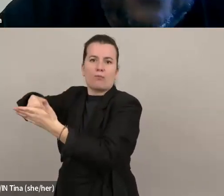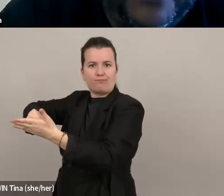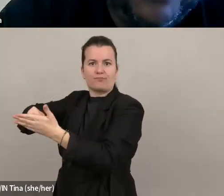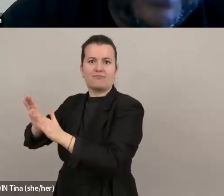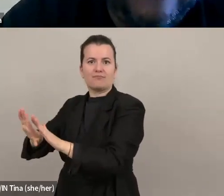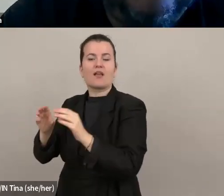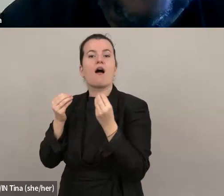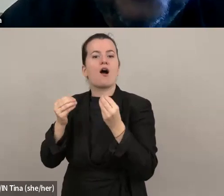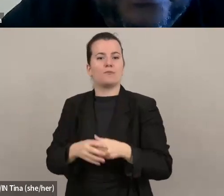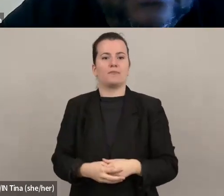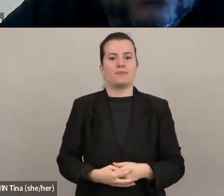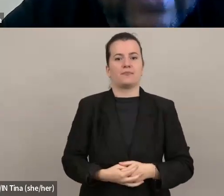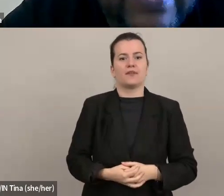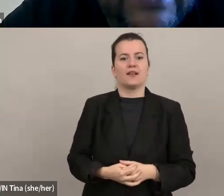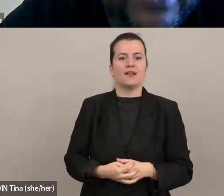Tricia, you're correct.